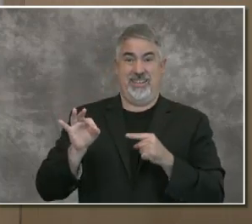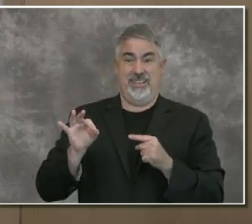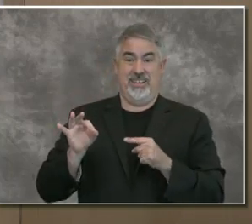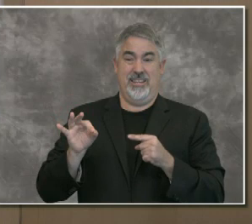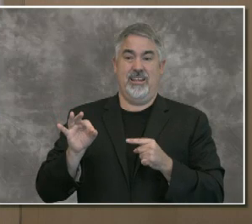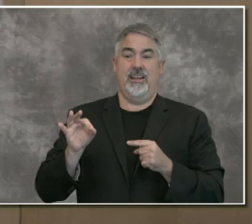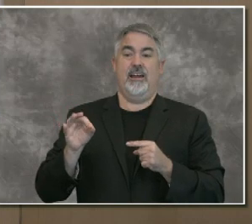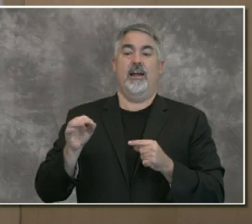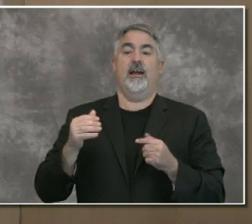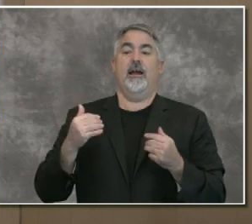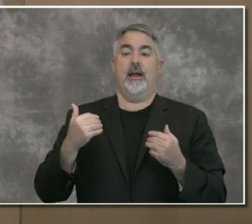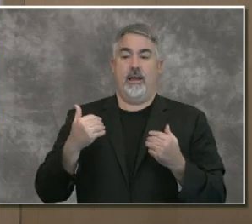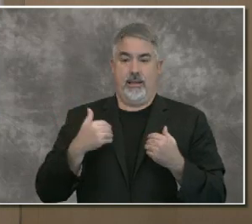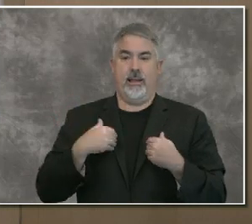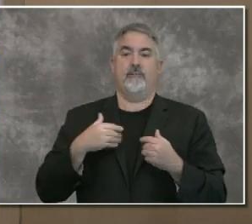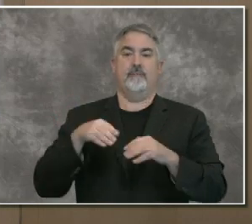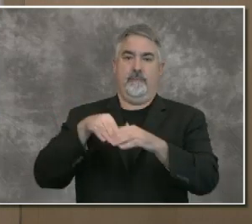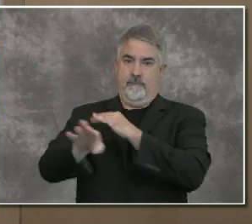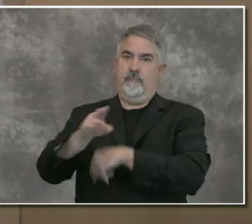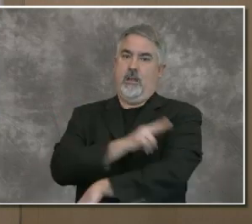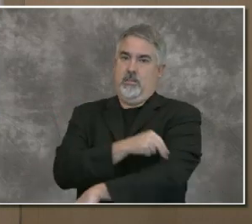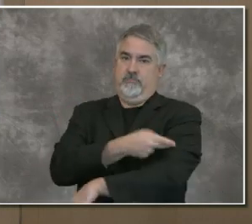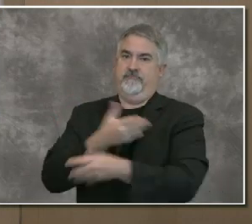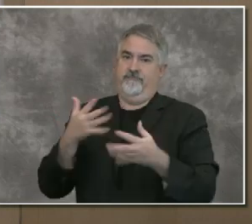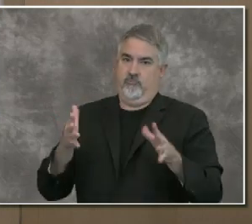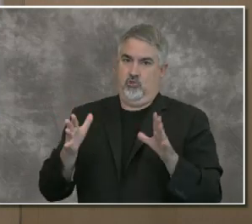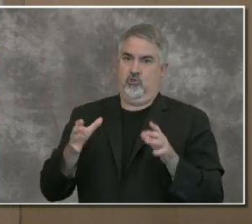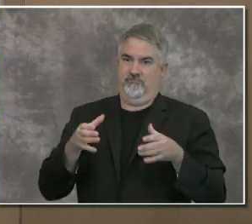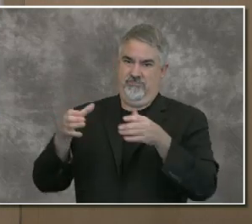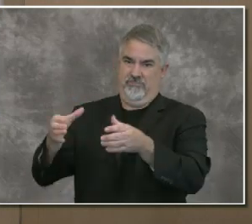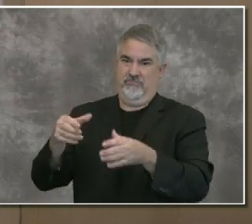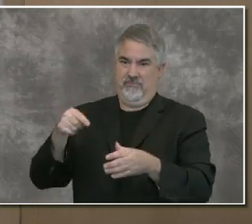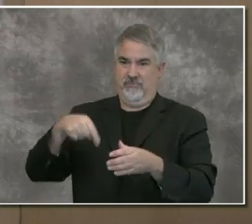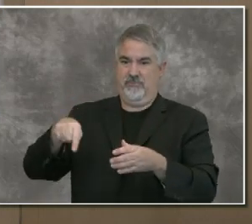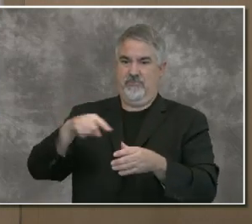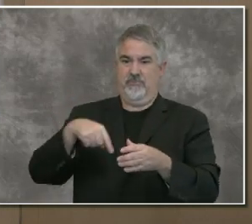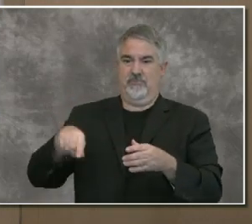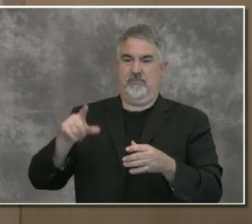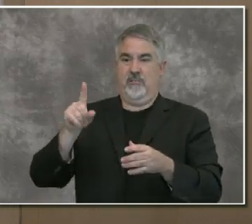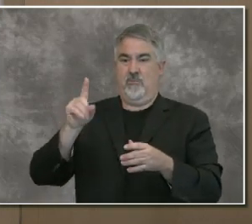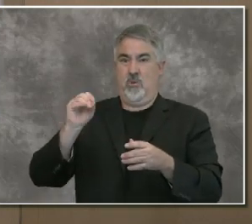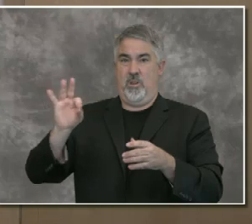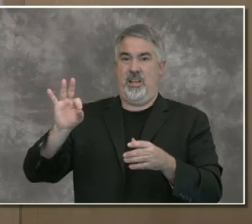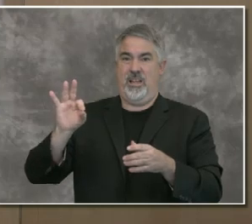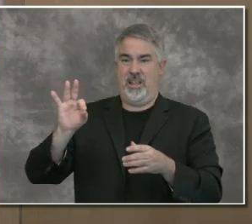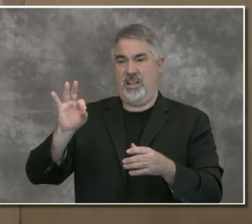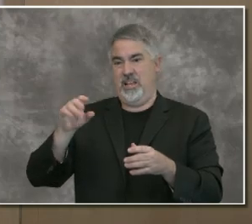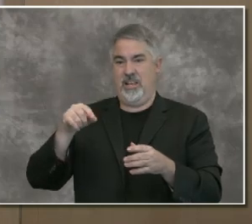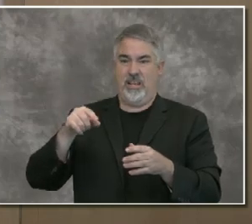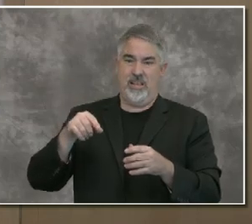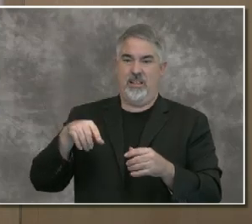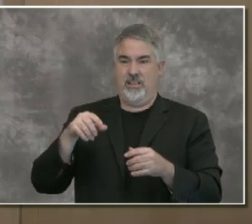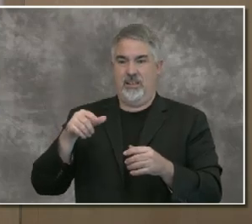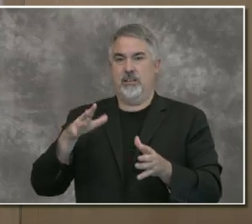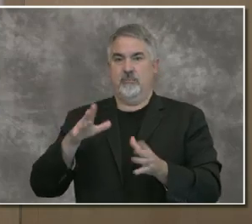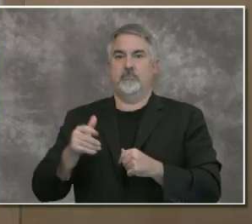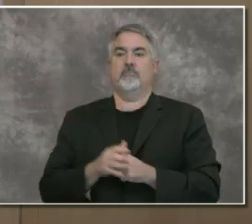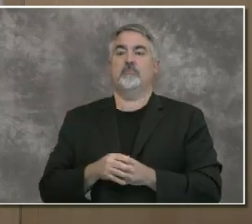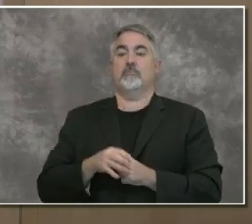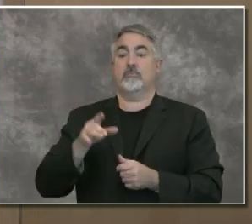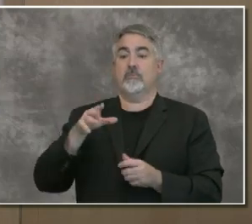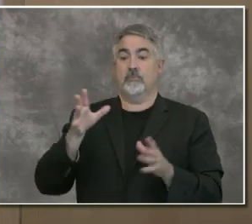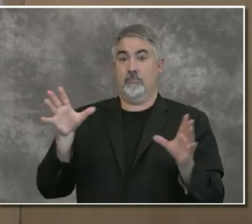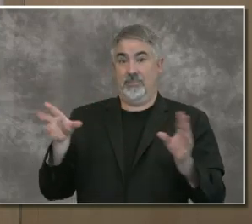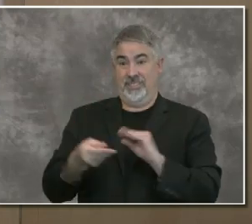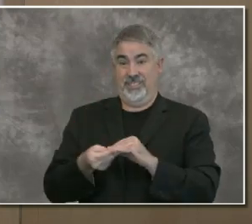have been hospitalized. 109 or approximately 7.5% of the total number of cases have